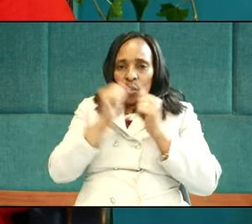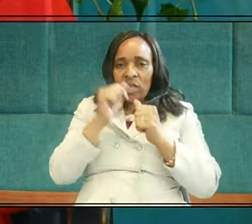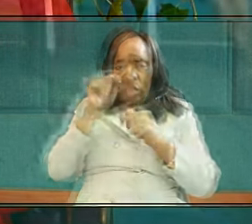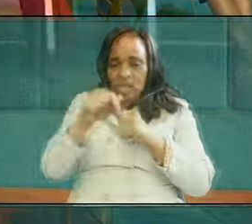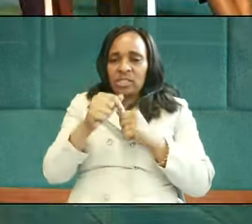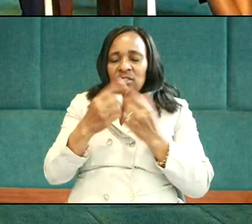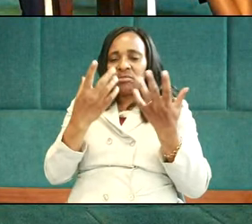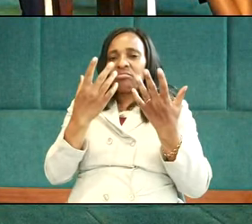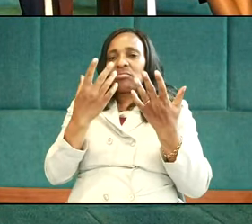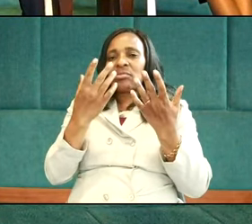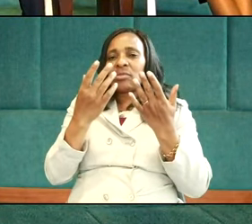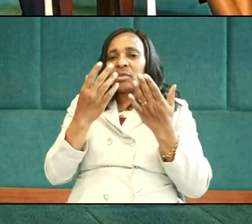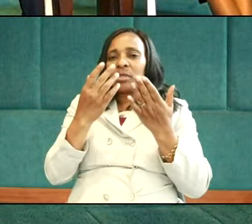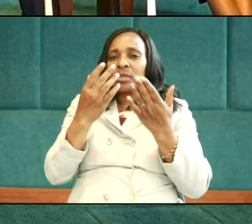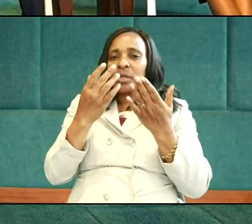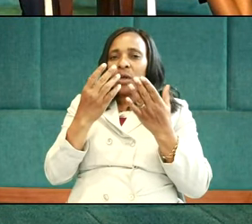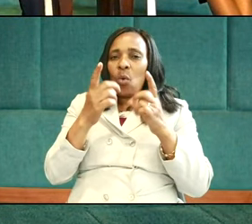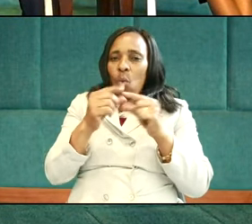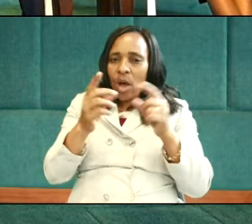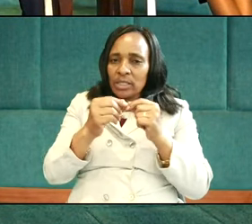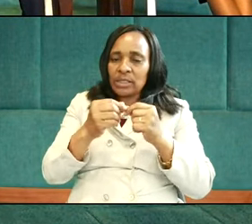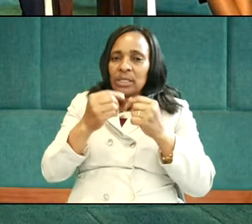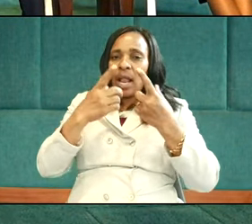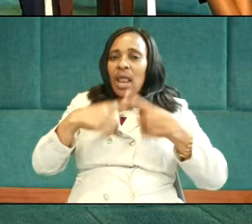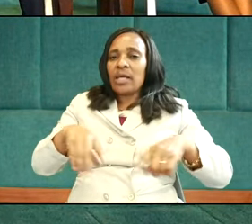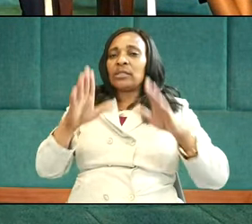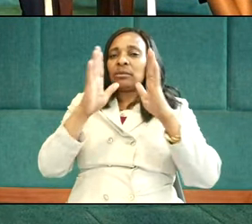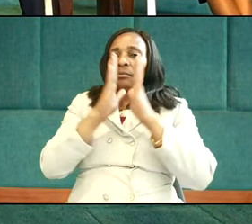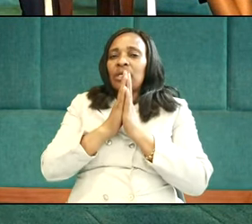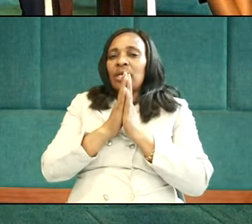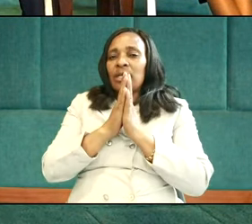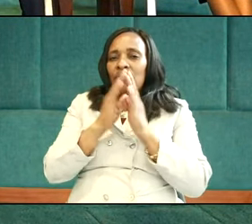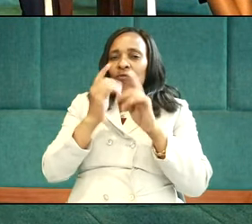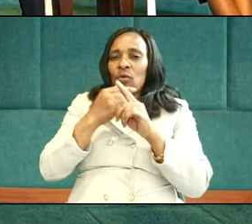ask John to pray for us as we finish.